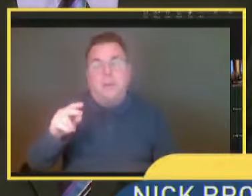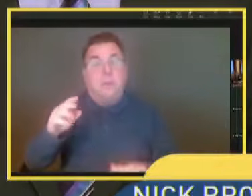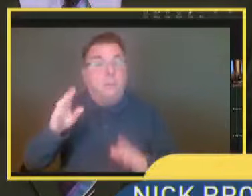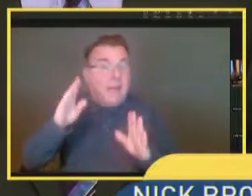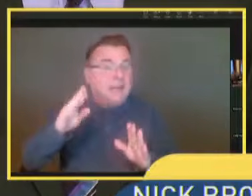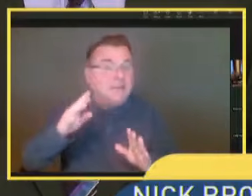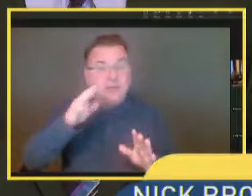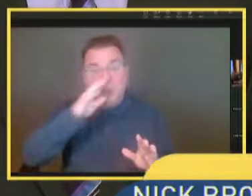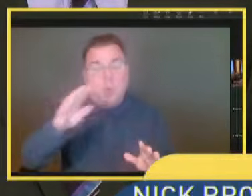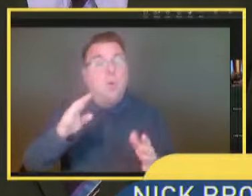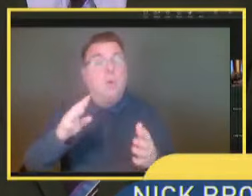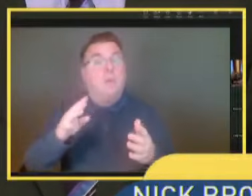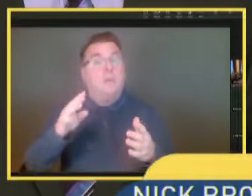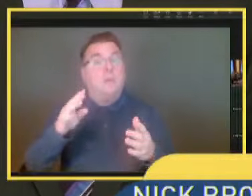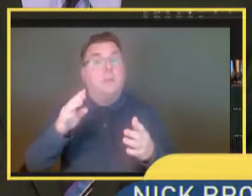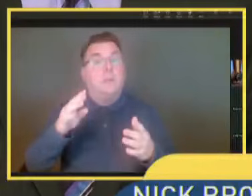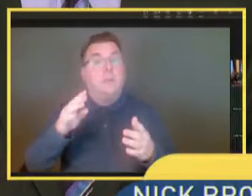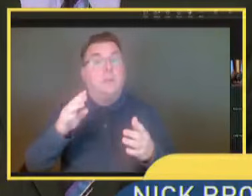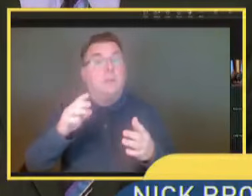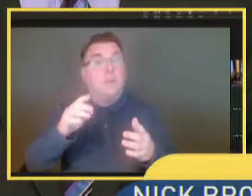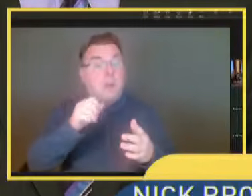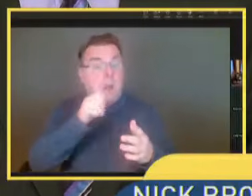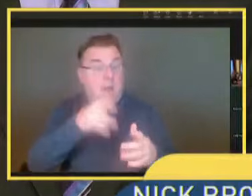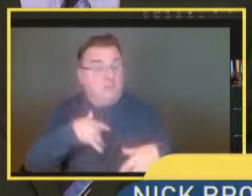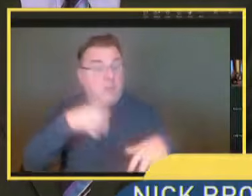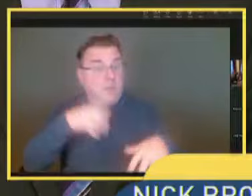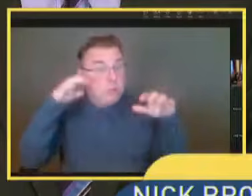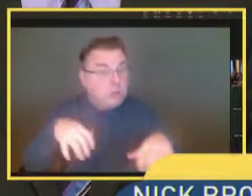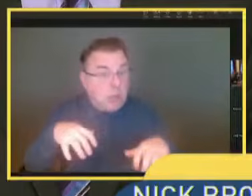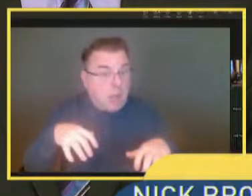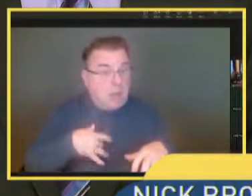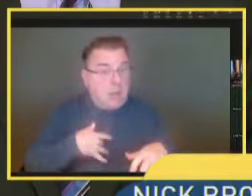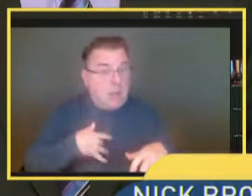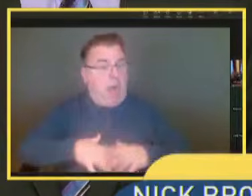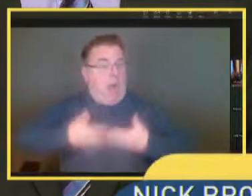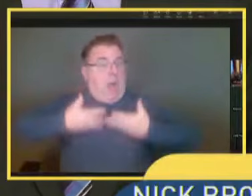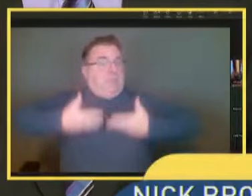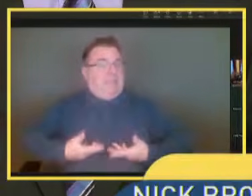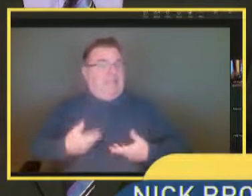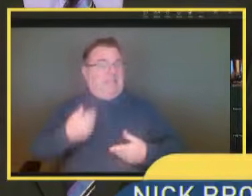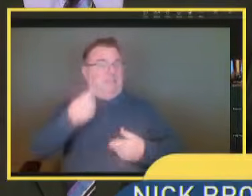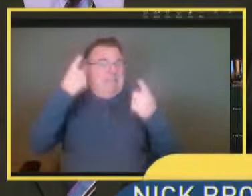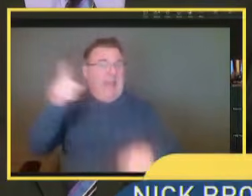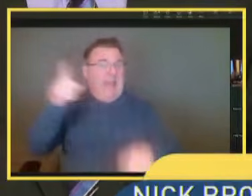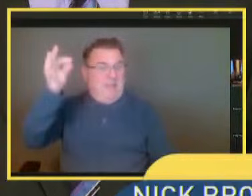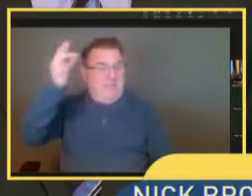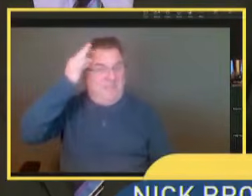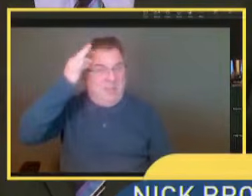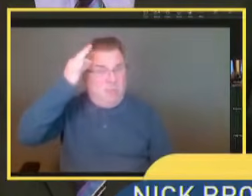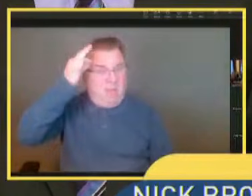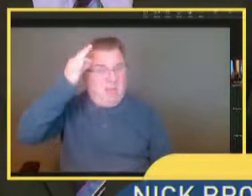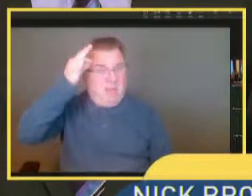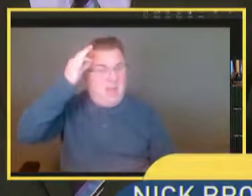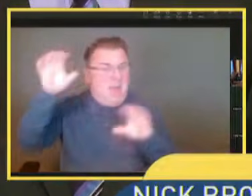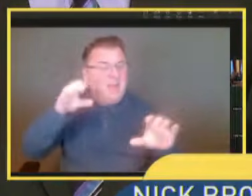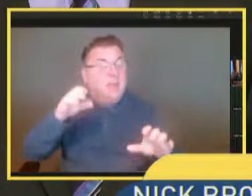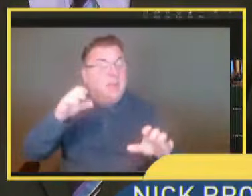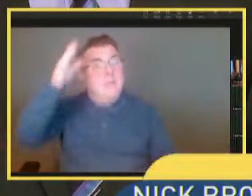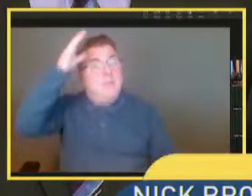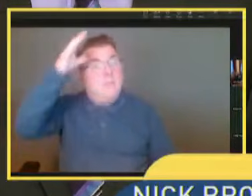if you are not horrified by what we've been seeing from federal agents in Minnesota, shooting a man on the